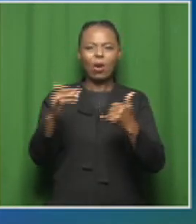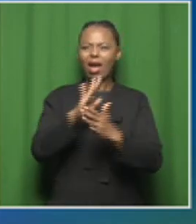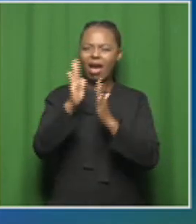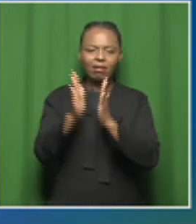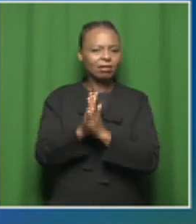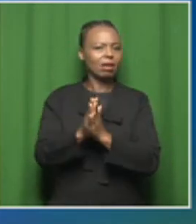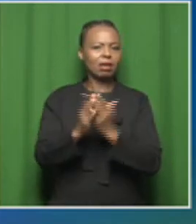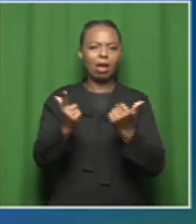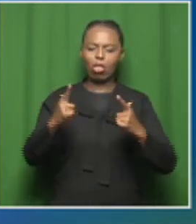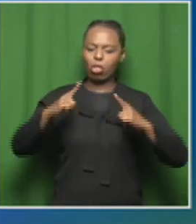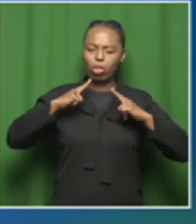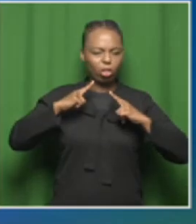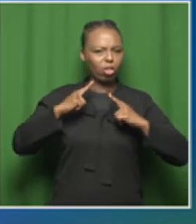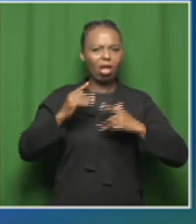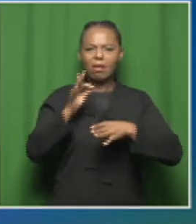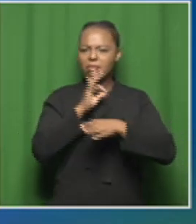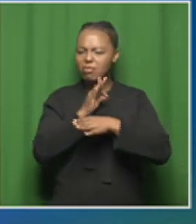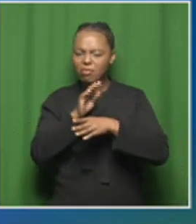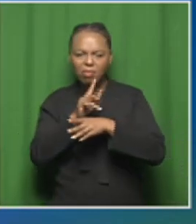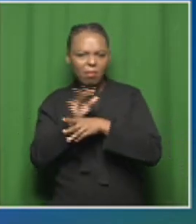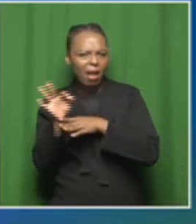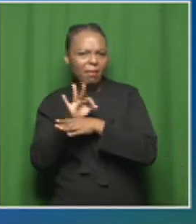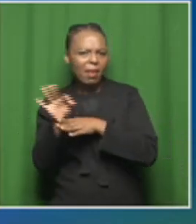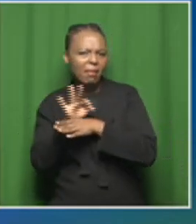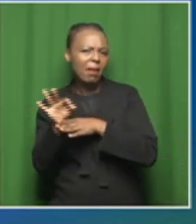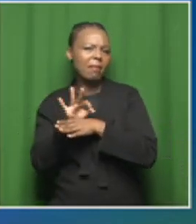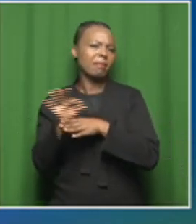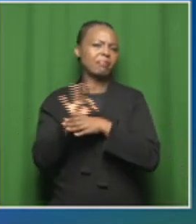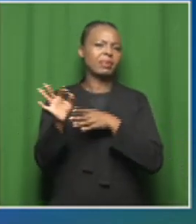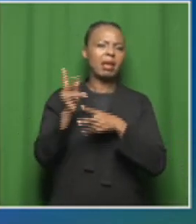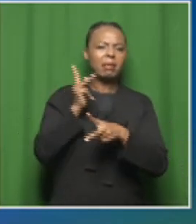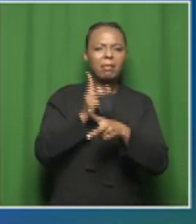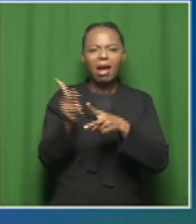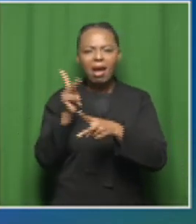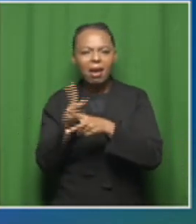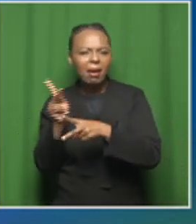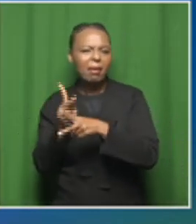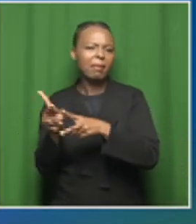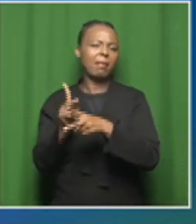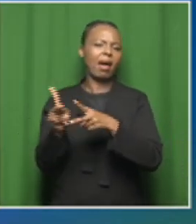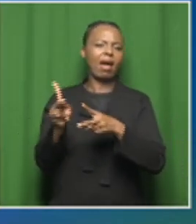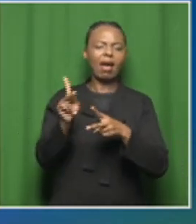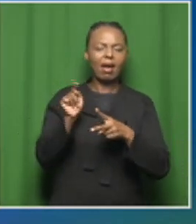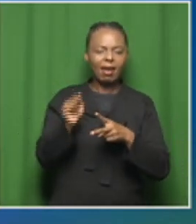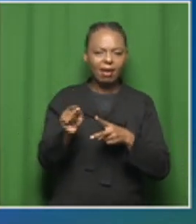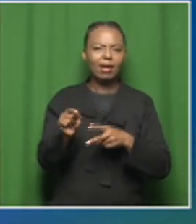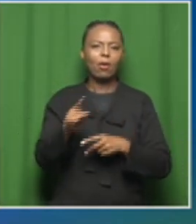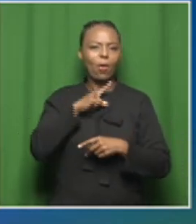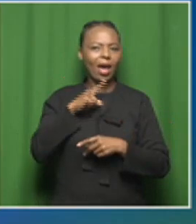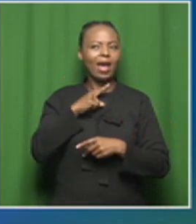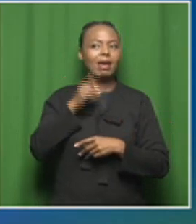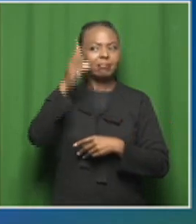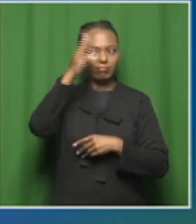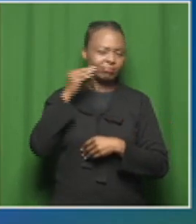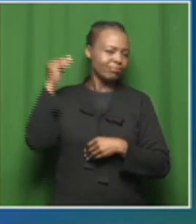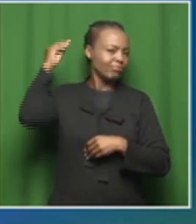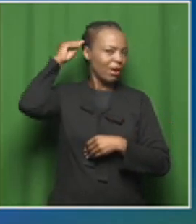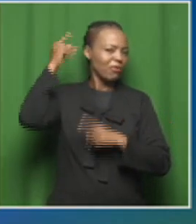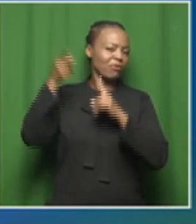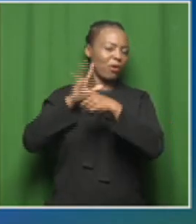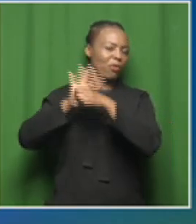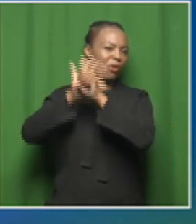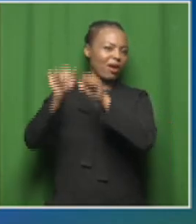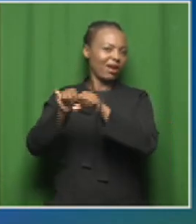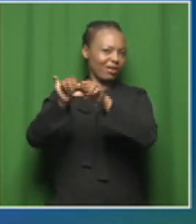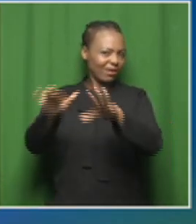plans in the region. And so we've been doing this, combining the lessons learnt from COVID and using a fairly broad approach